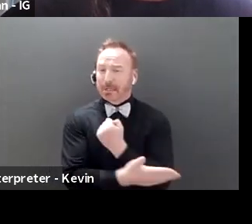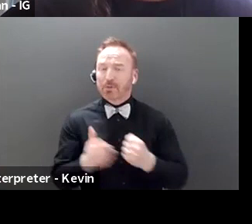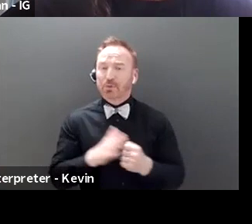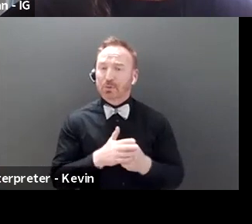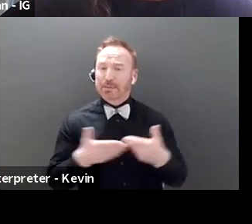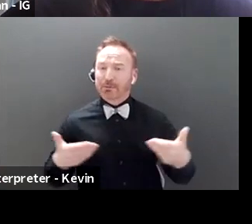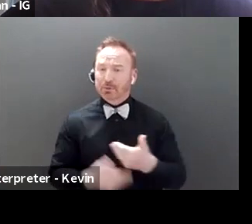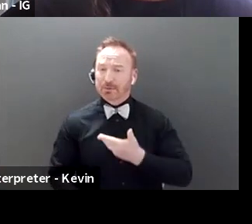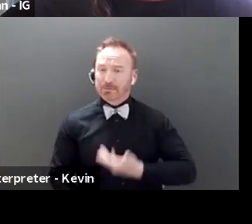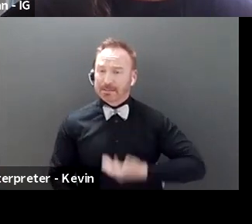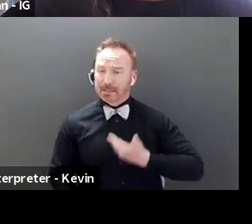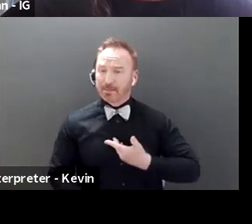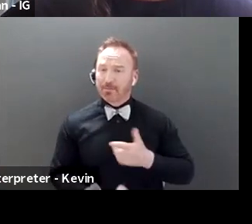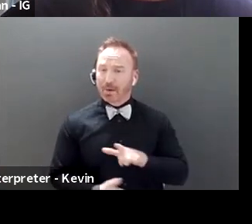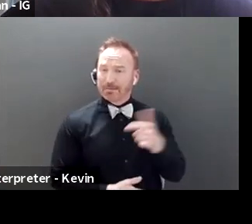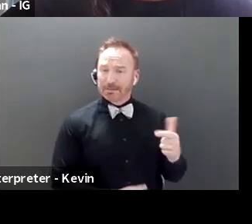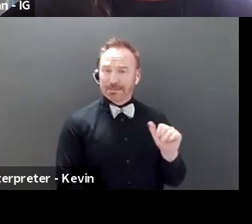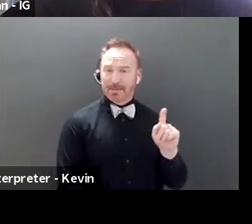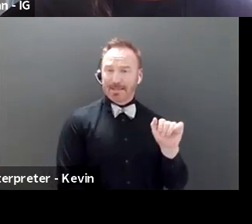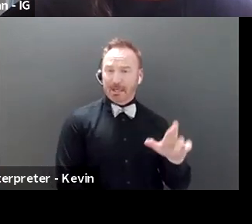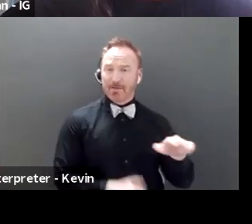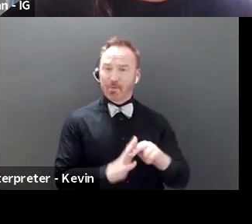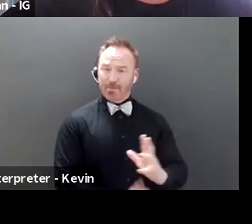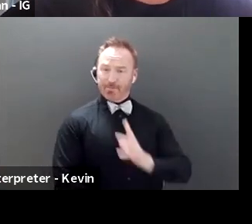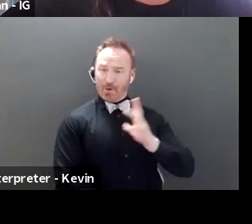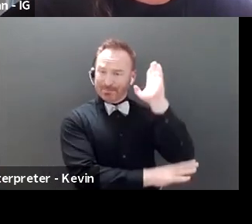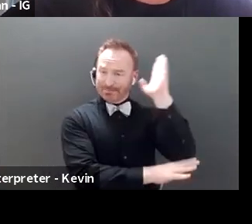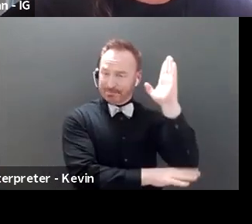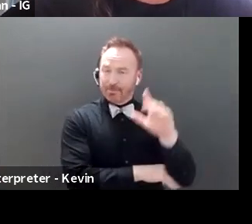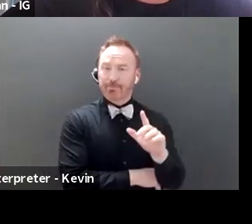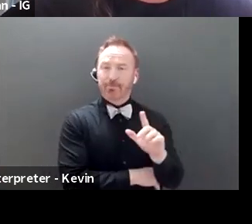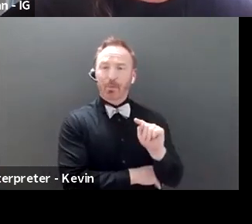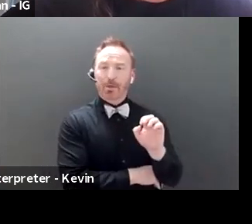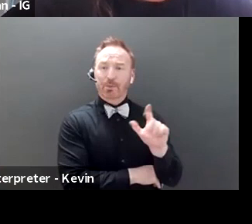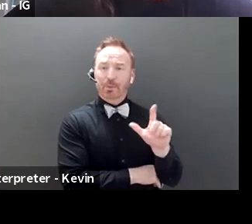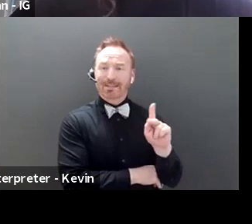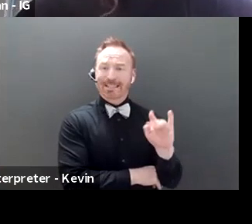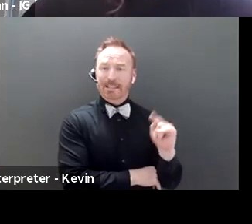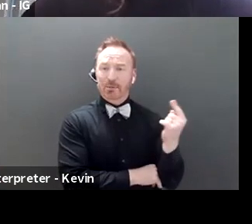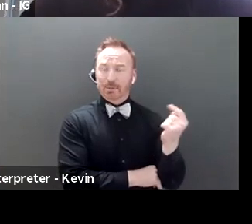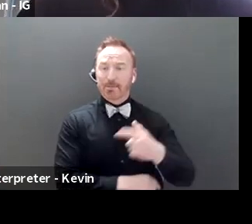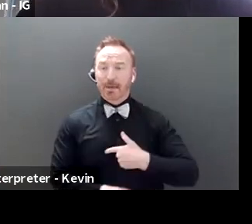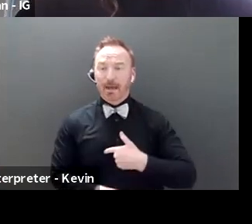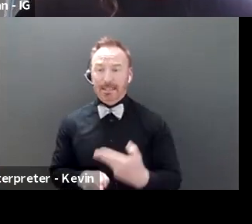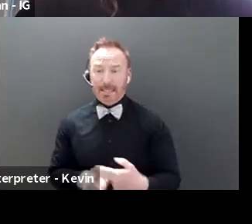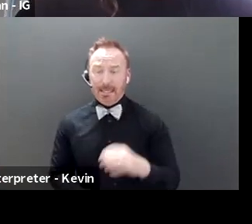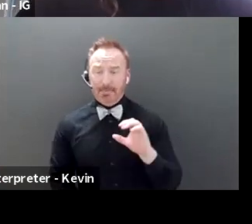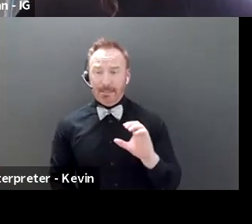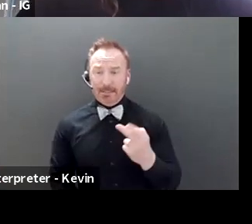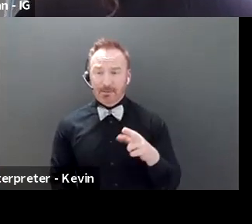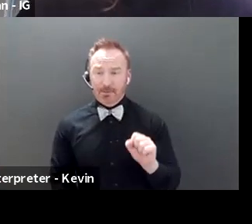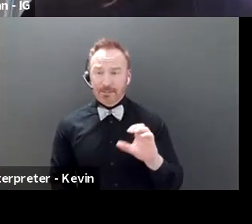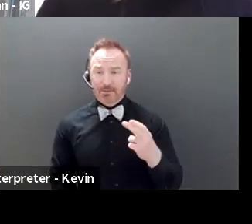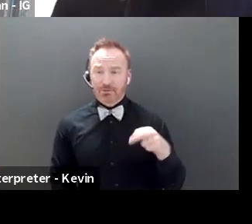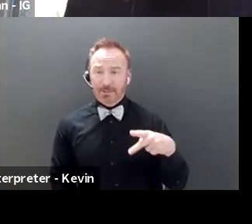Amir for the formal content, I guess, of the Toolkit Tuesday. So my name is Chris Chipman. I'm a senior